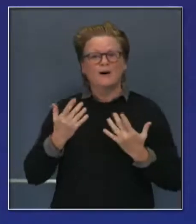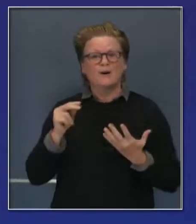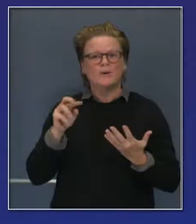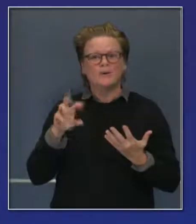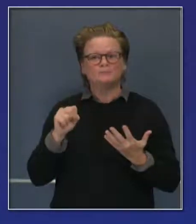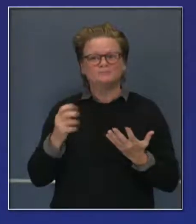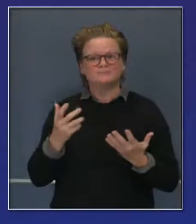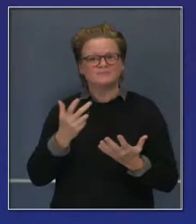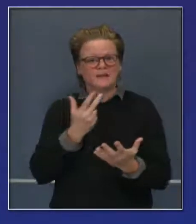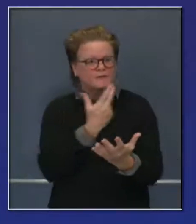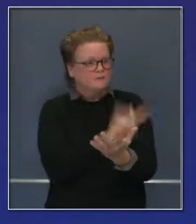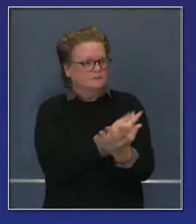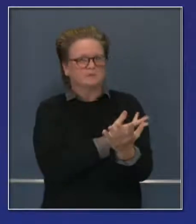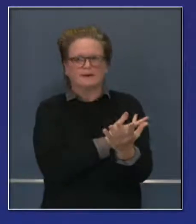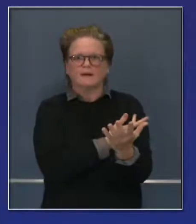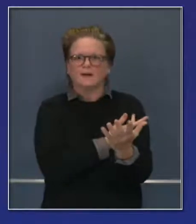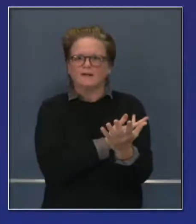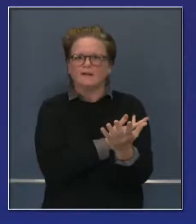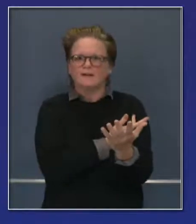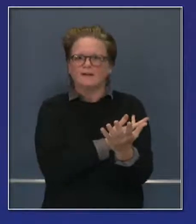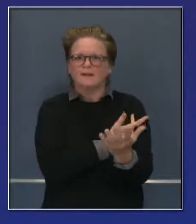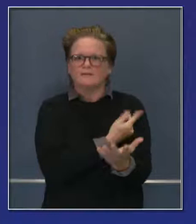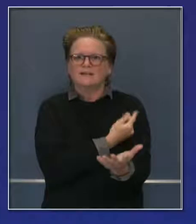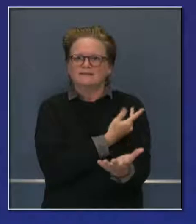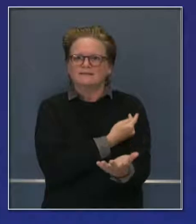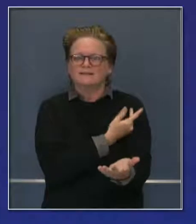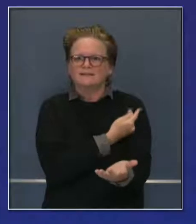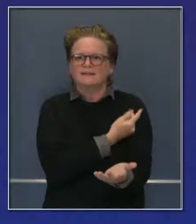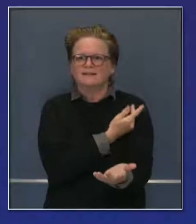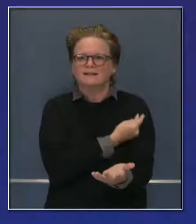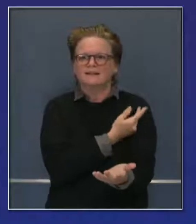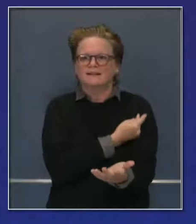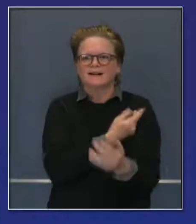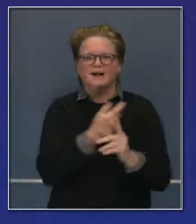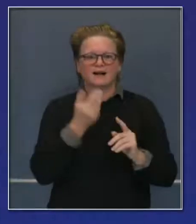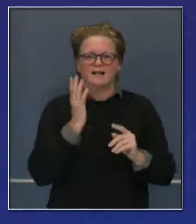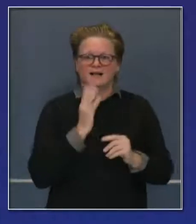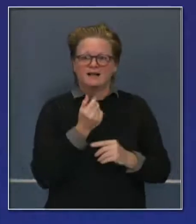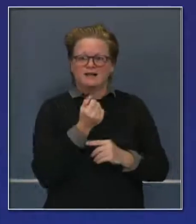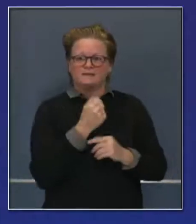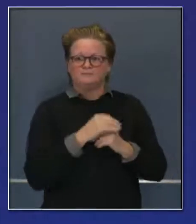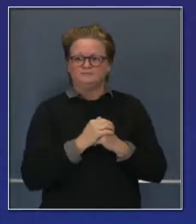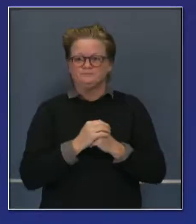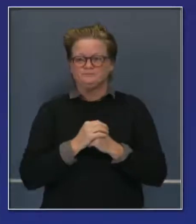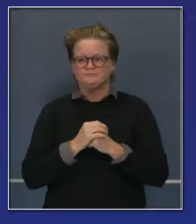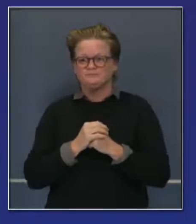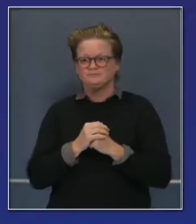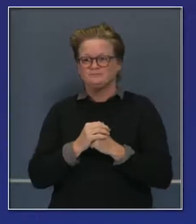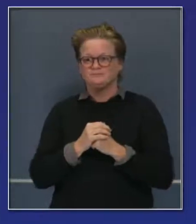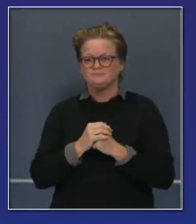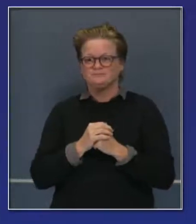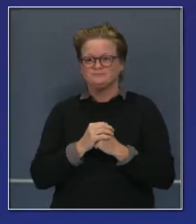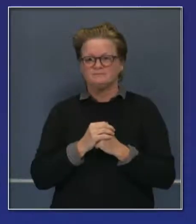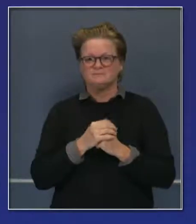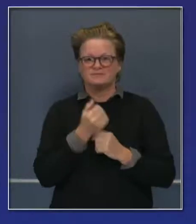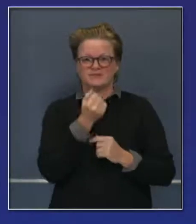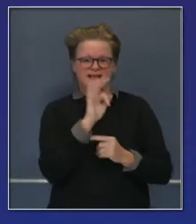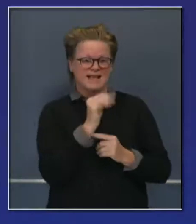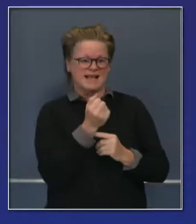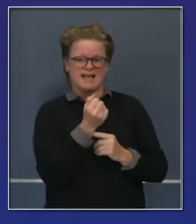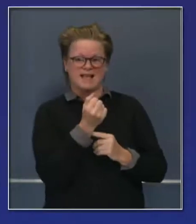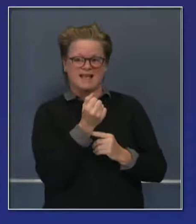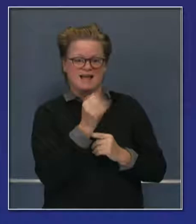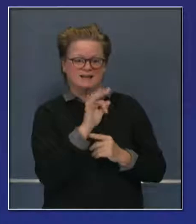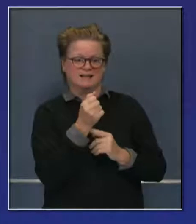available around the globe in 1918, 1919. But now we do have that, but